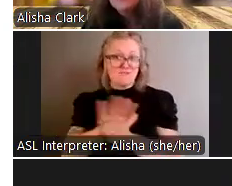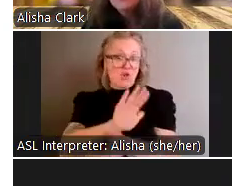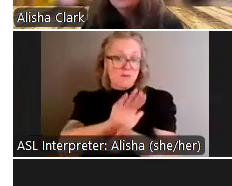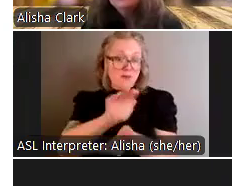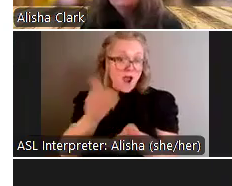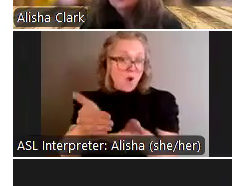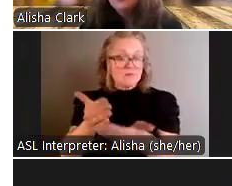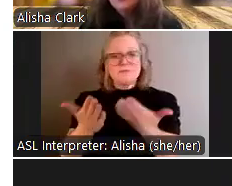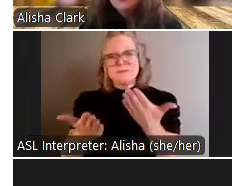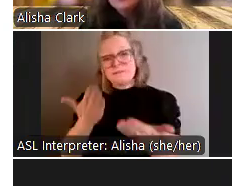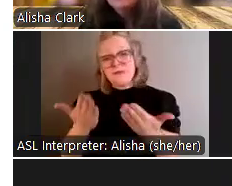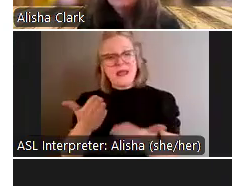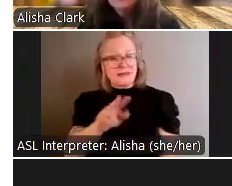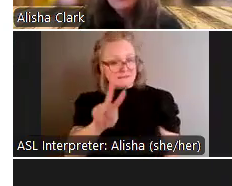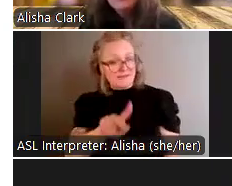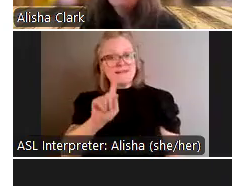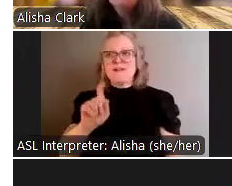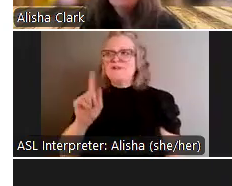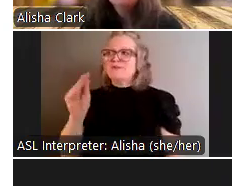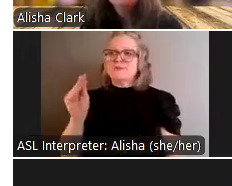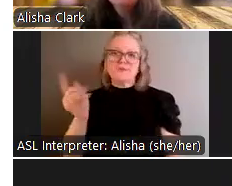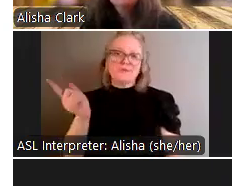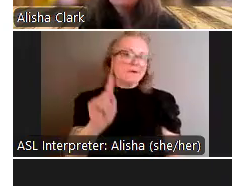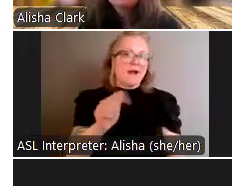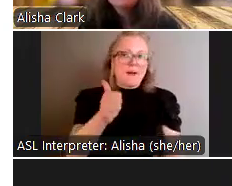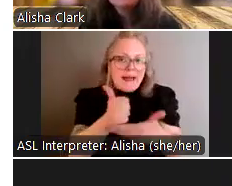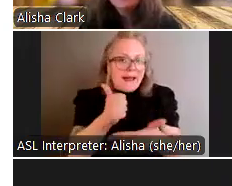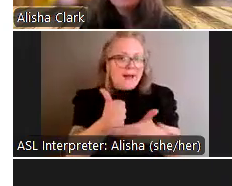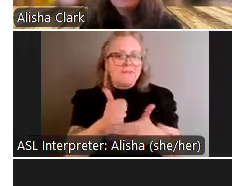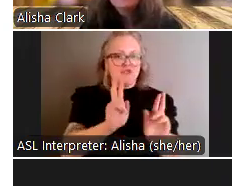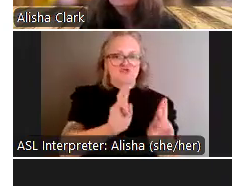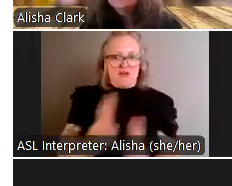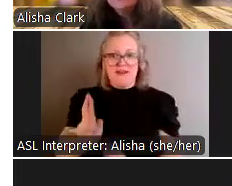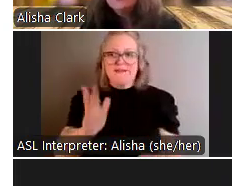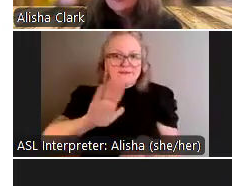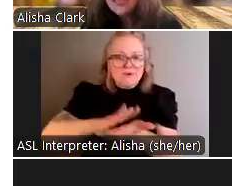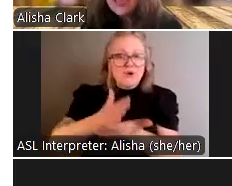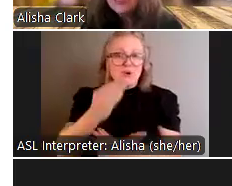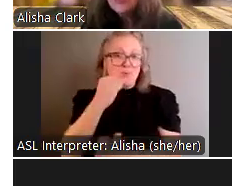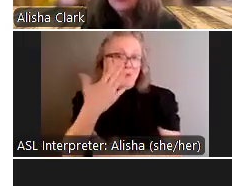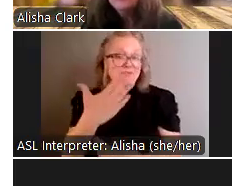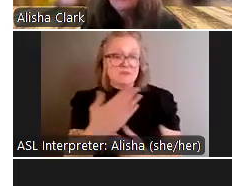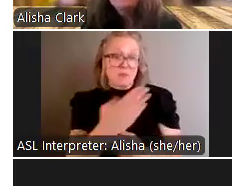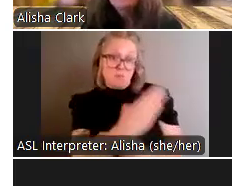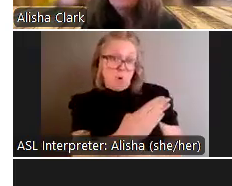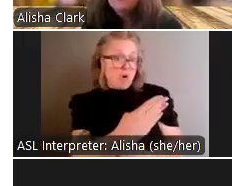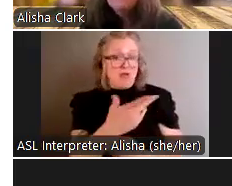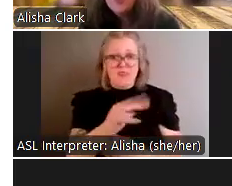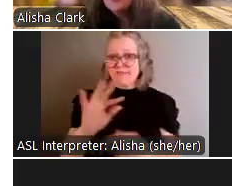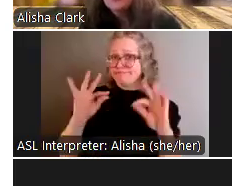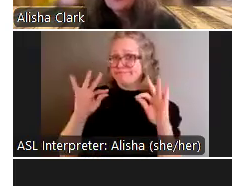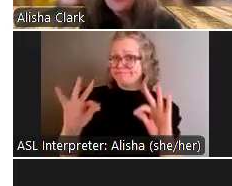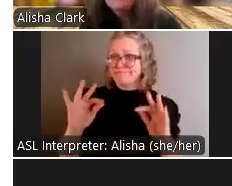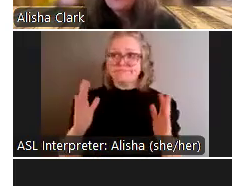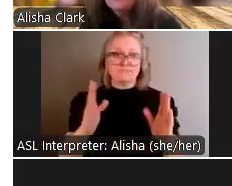Maybe they need you to come in and get them ready and maybe help them fix breakfast at the beginning of the day. You might then come